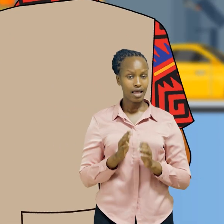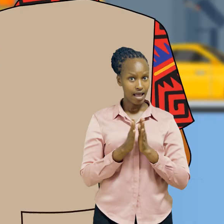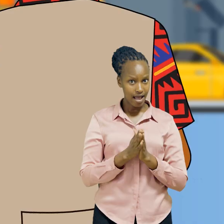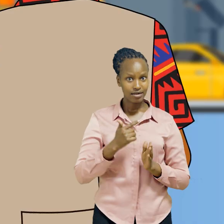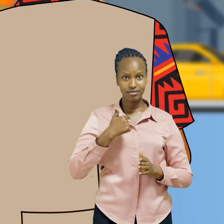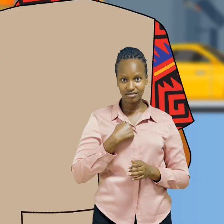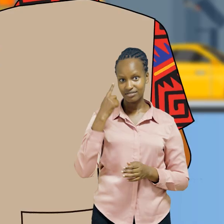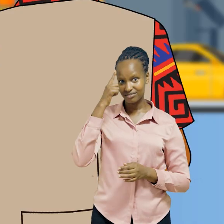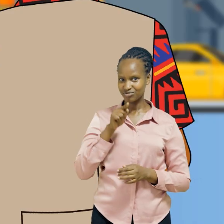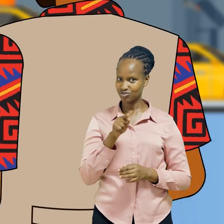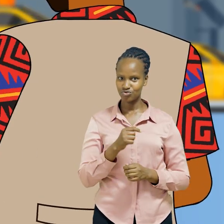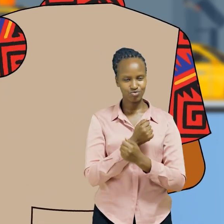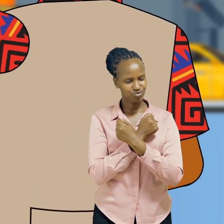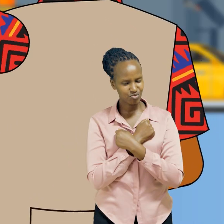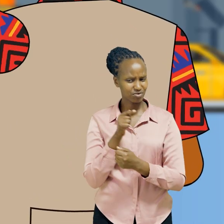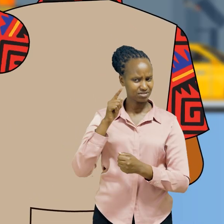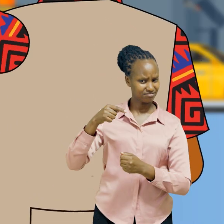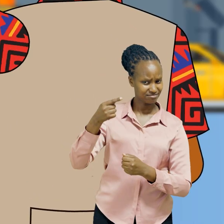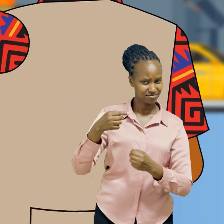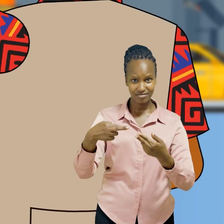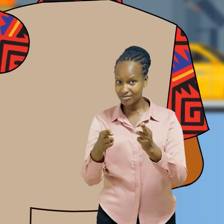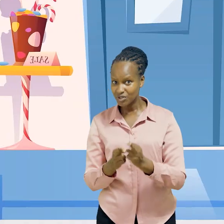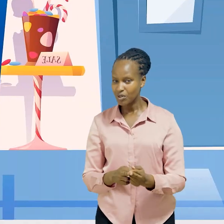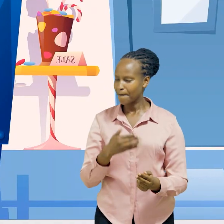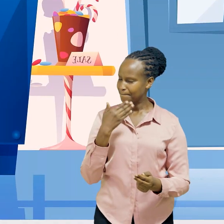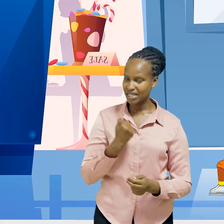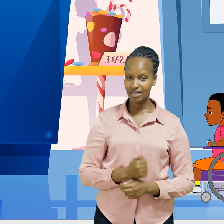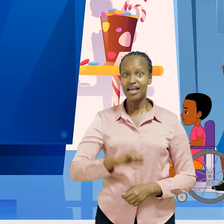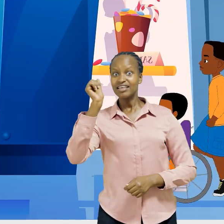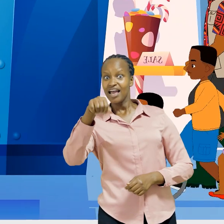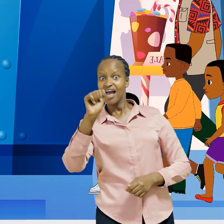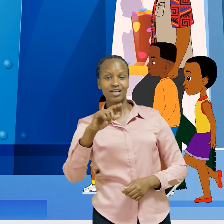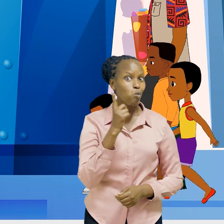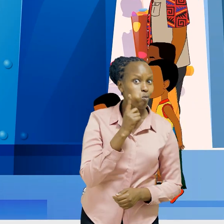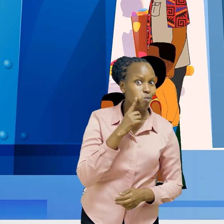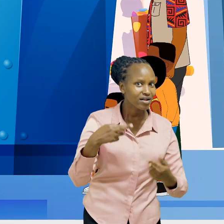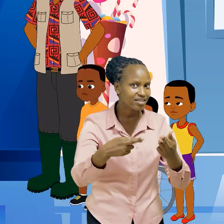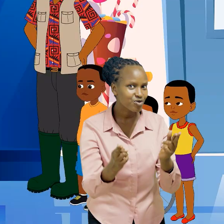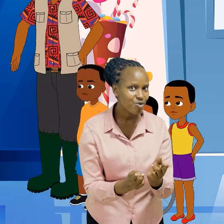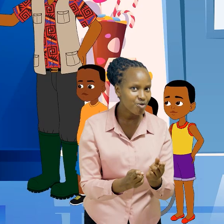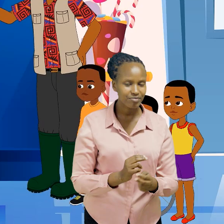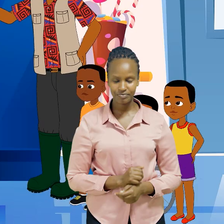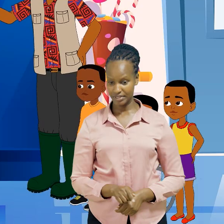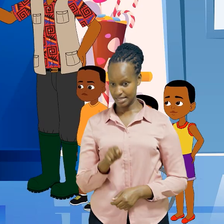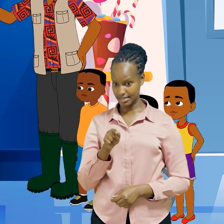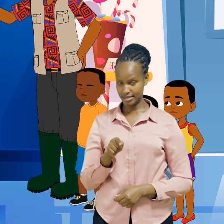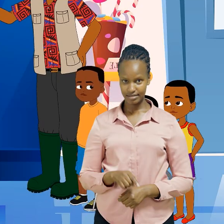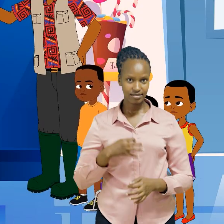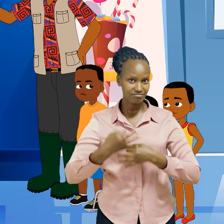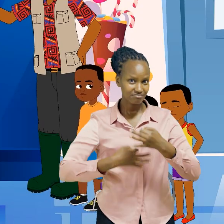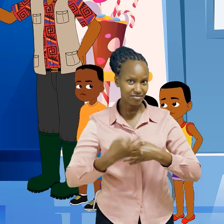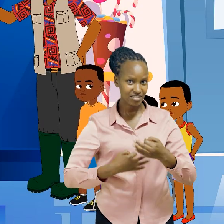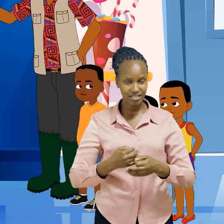pretty sure you're going to like the next room even better. Yes, the candy room! This is the candy